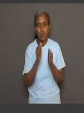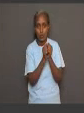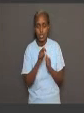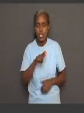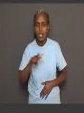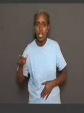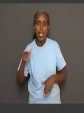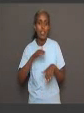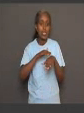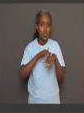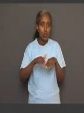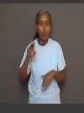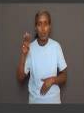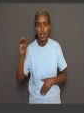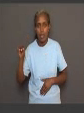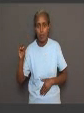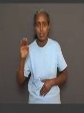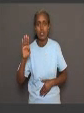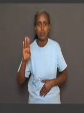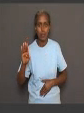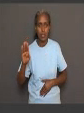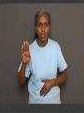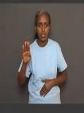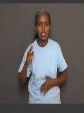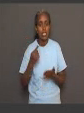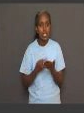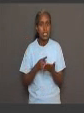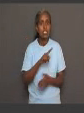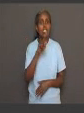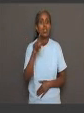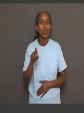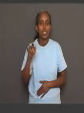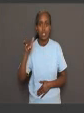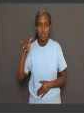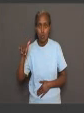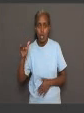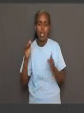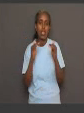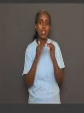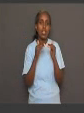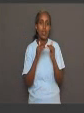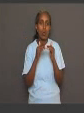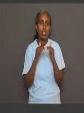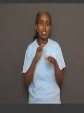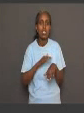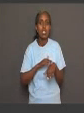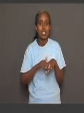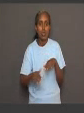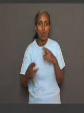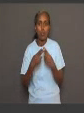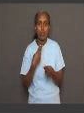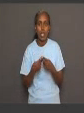slope m is b, its equation is y equals slope